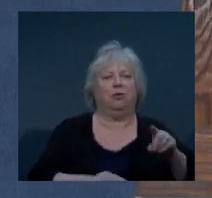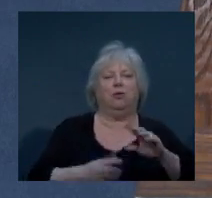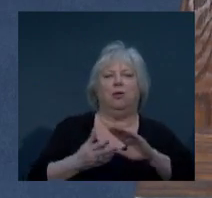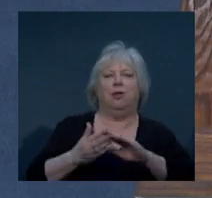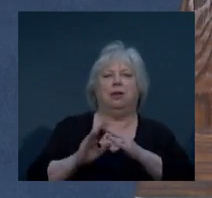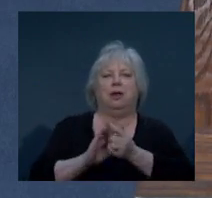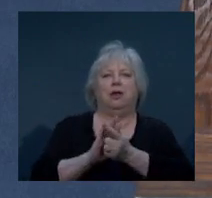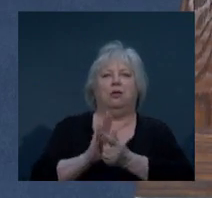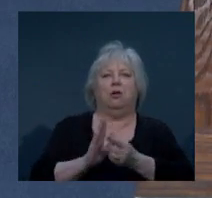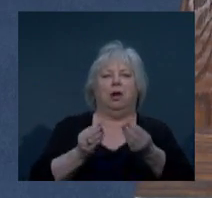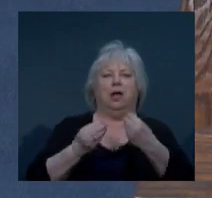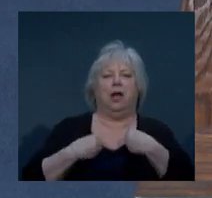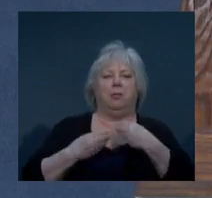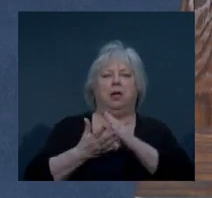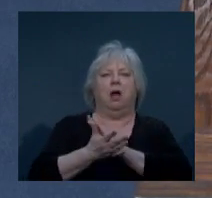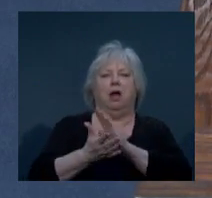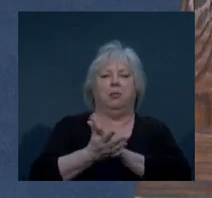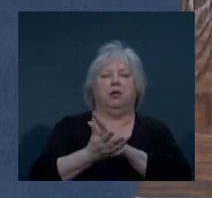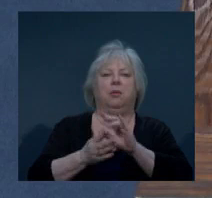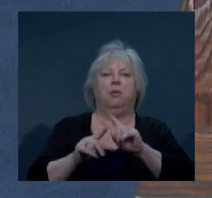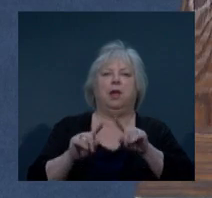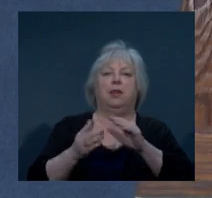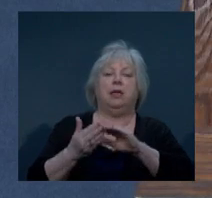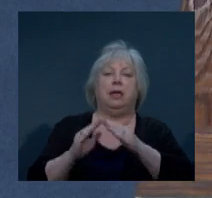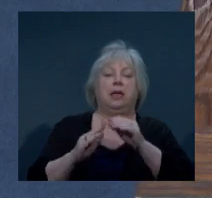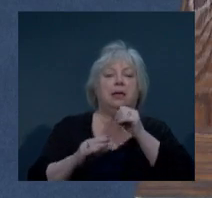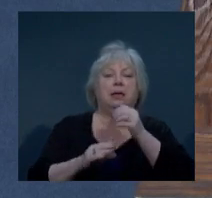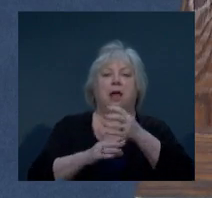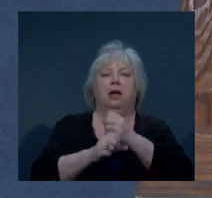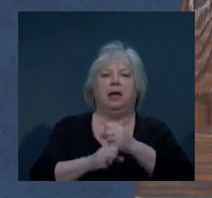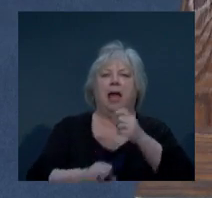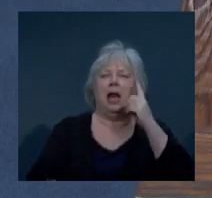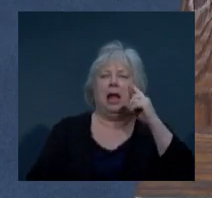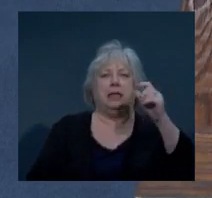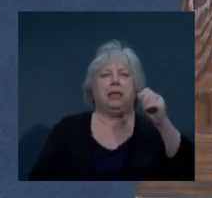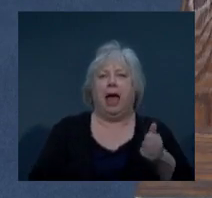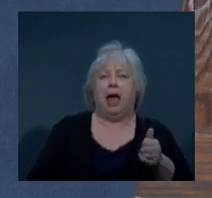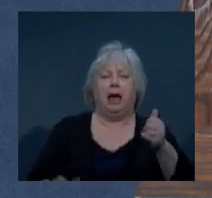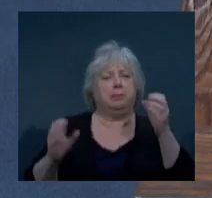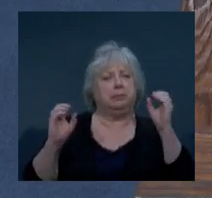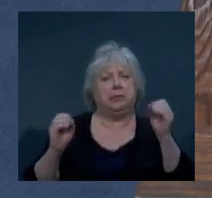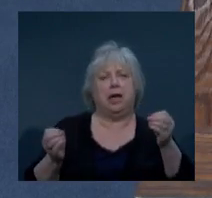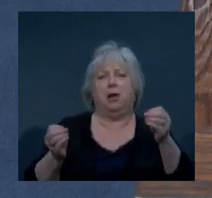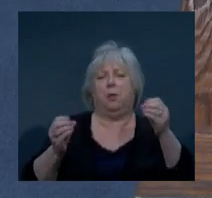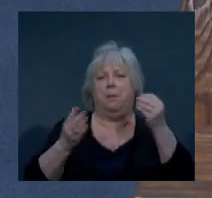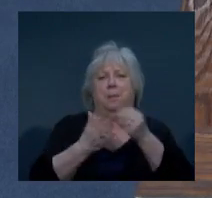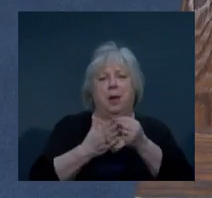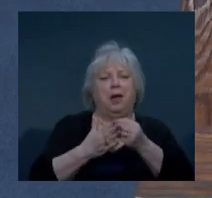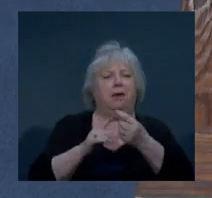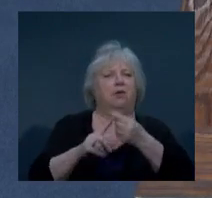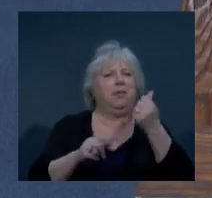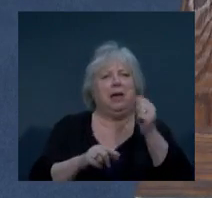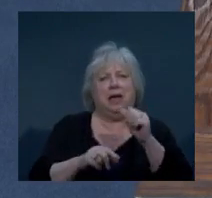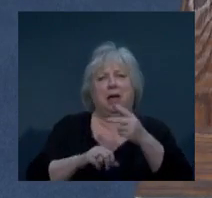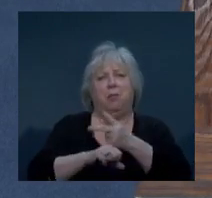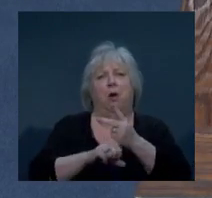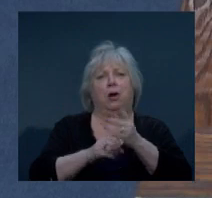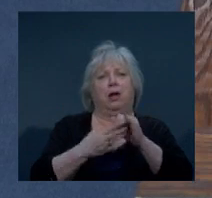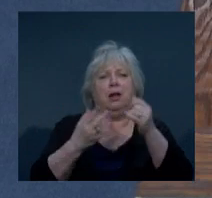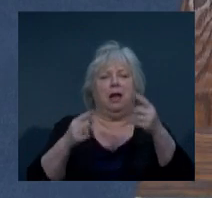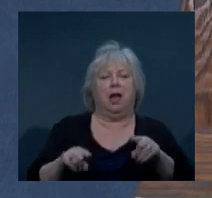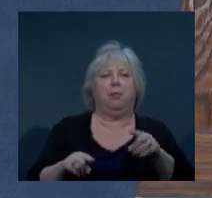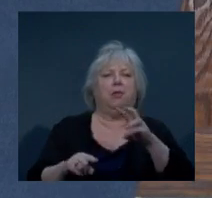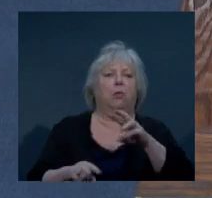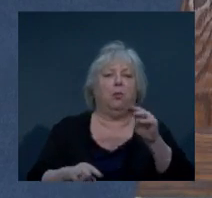with copies of documents and things like that, and the city does not get a dime off of any parking that occurs at War Memorial Stadium.